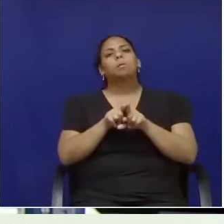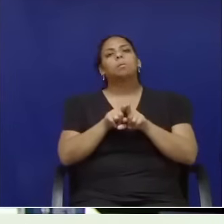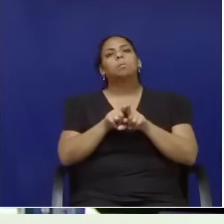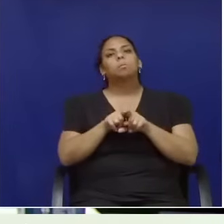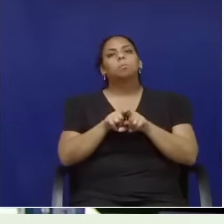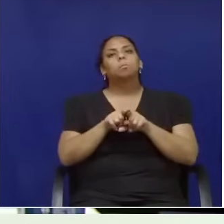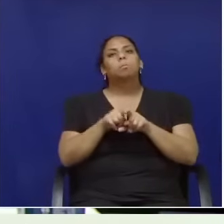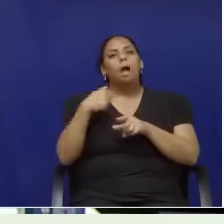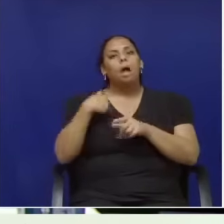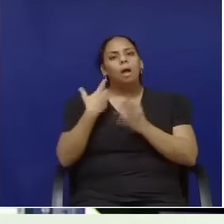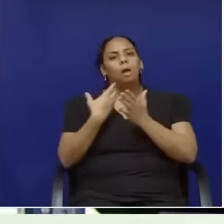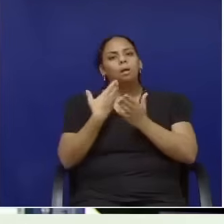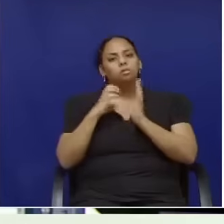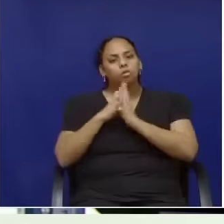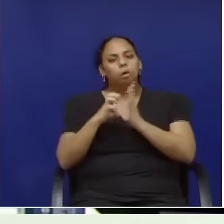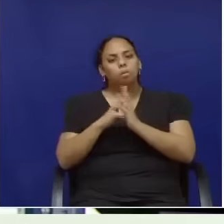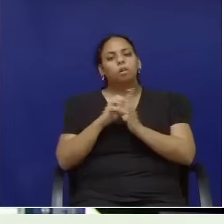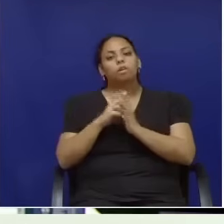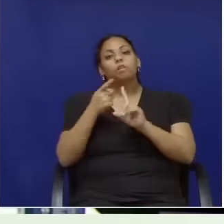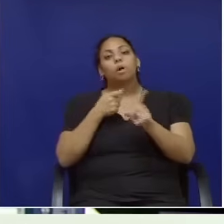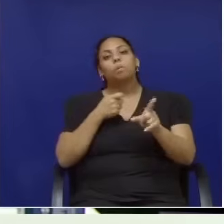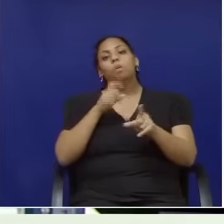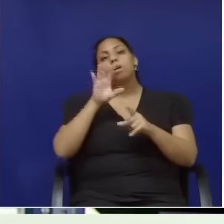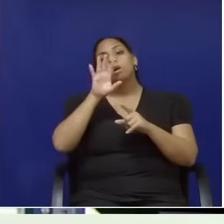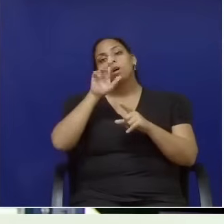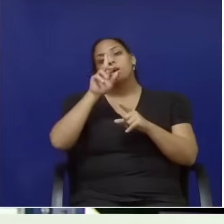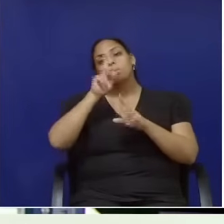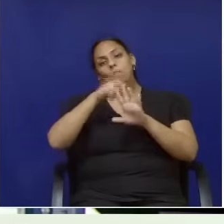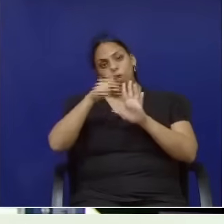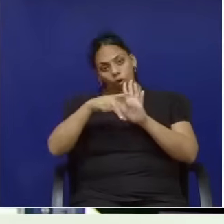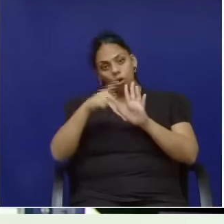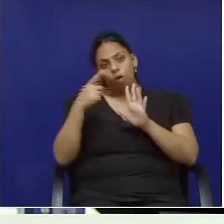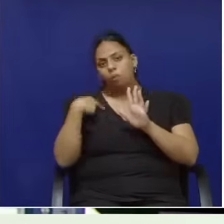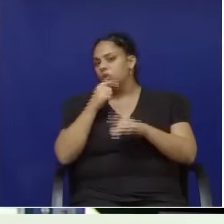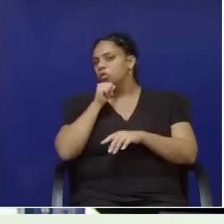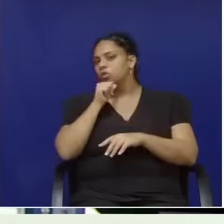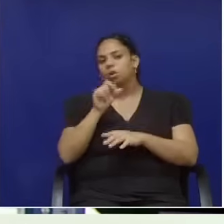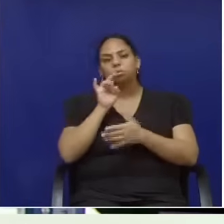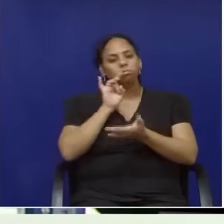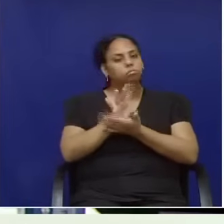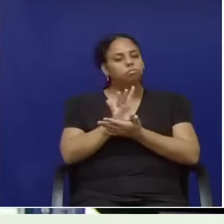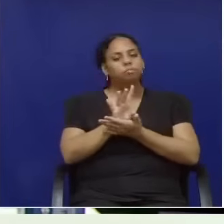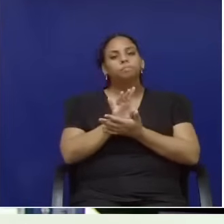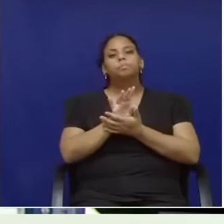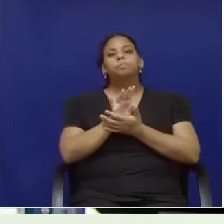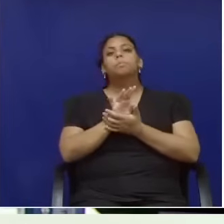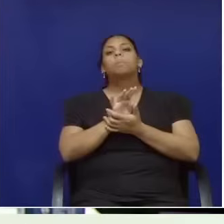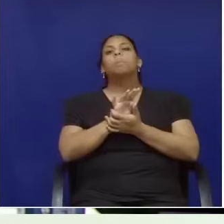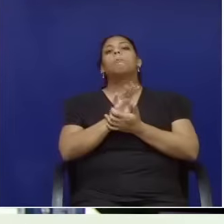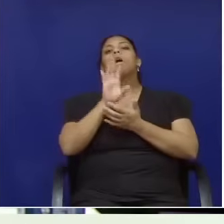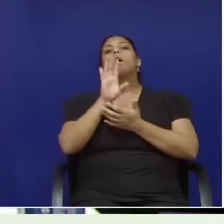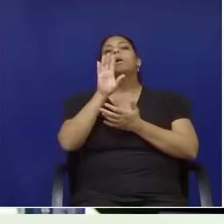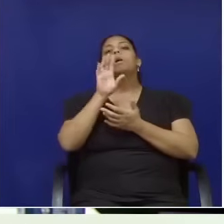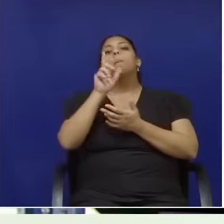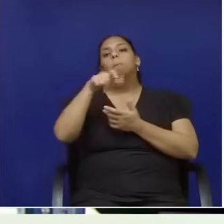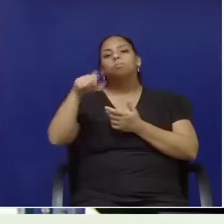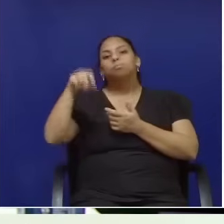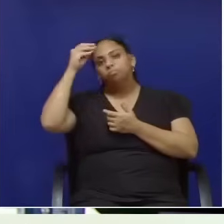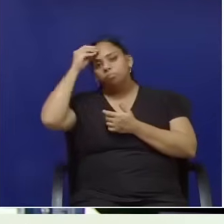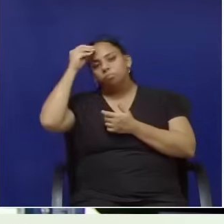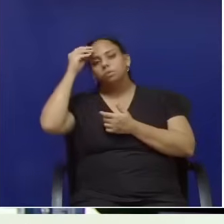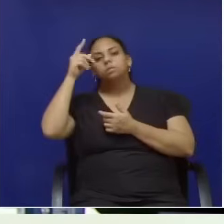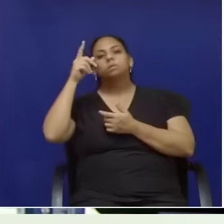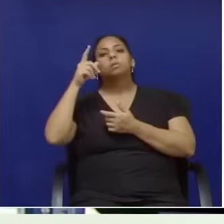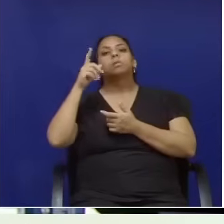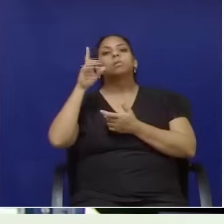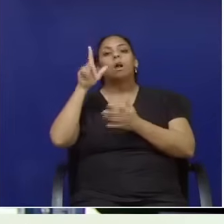example, I can give you, since I've been in the portfolio, we've not dismissed, actually the dismissal of officials in the lower courts